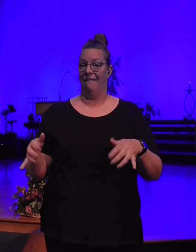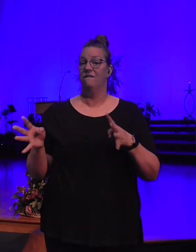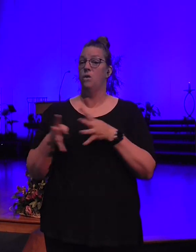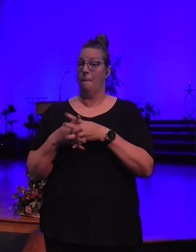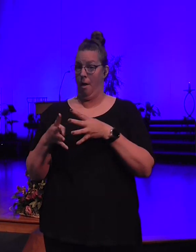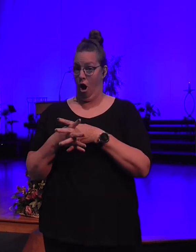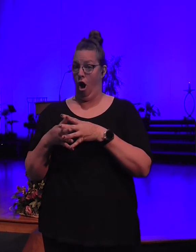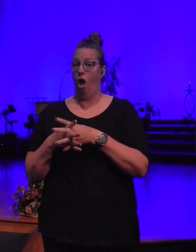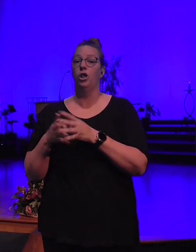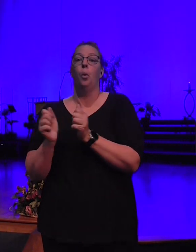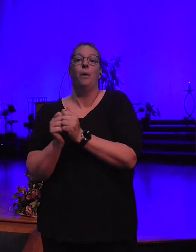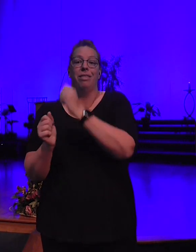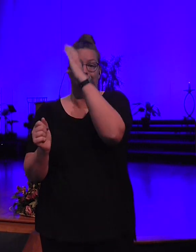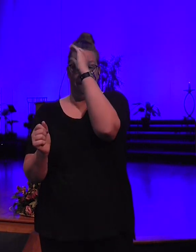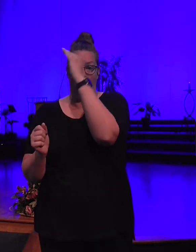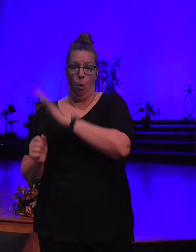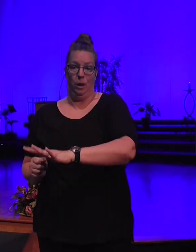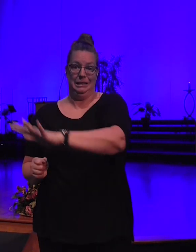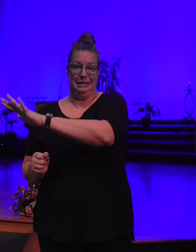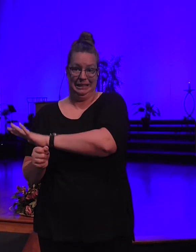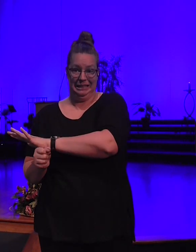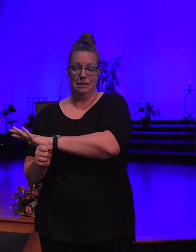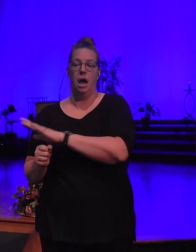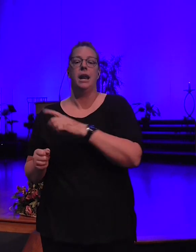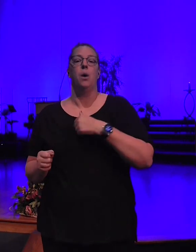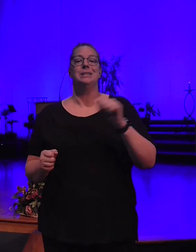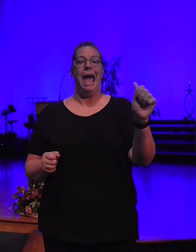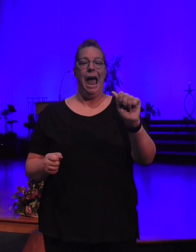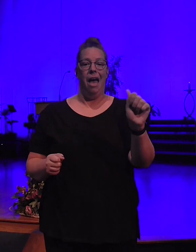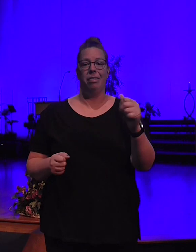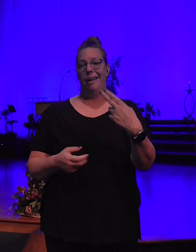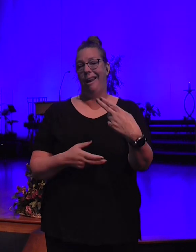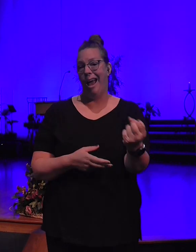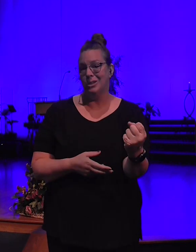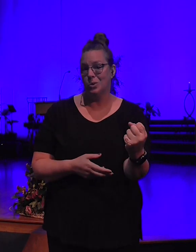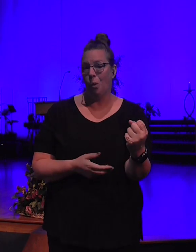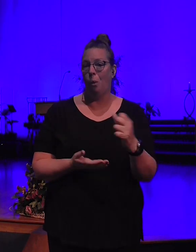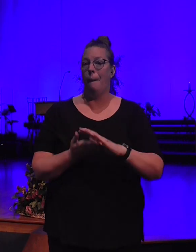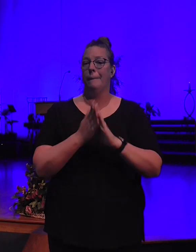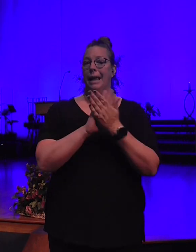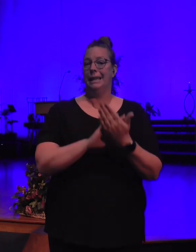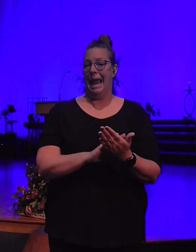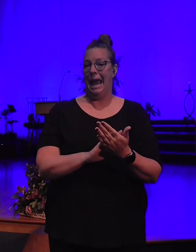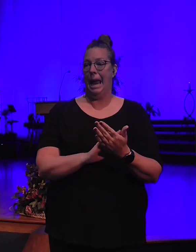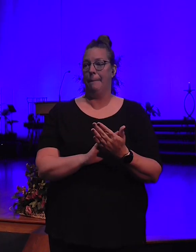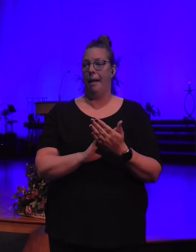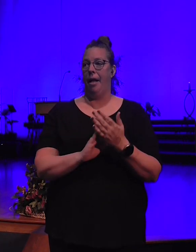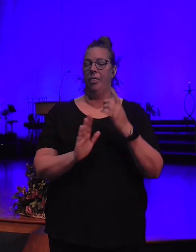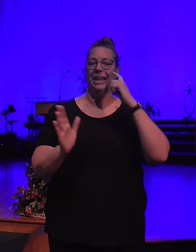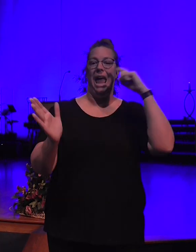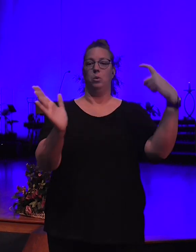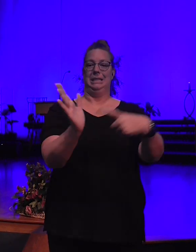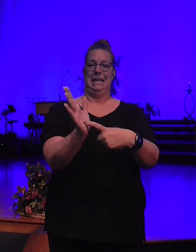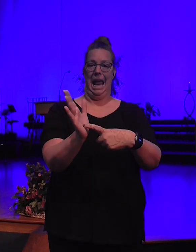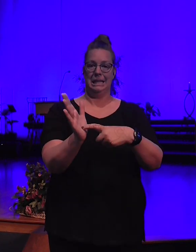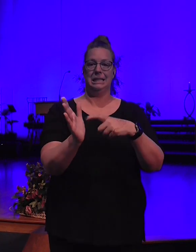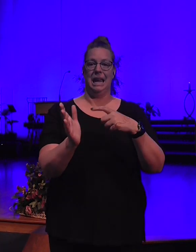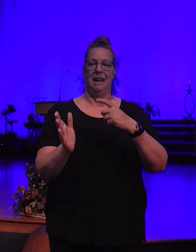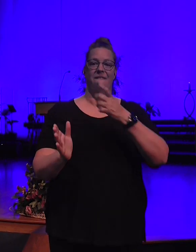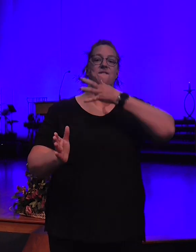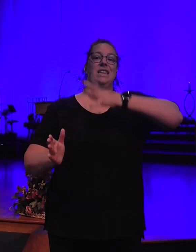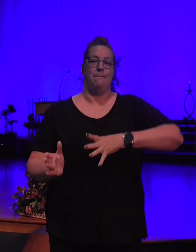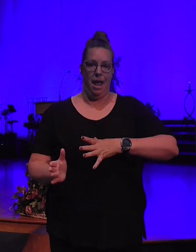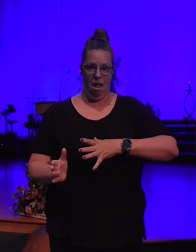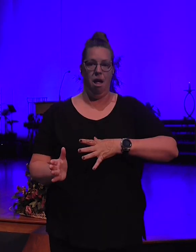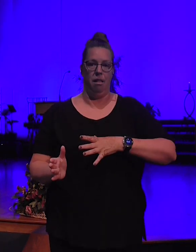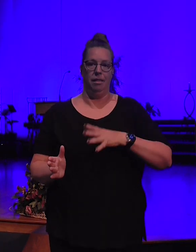boys. And I was an athlete in high school and became the outstanding female athlete from my high